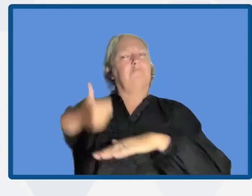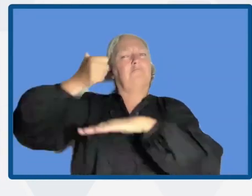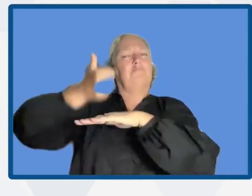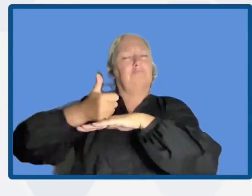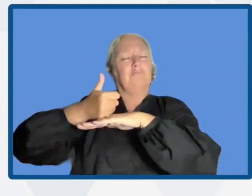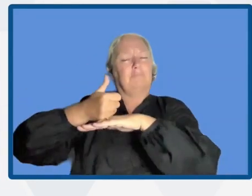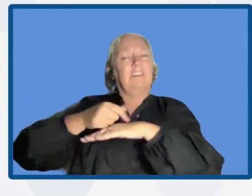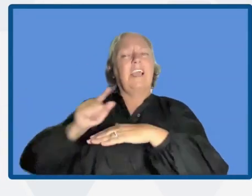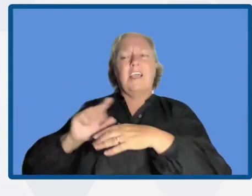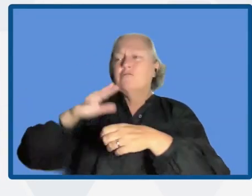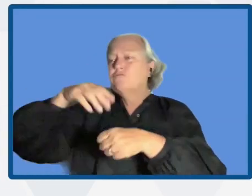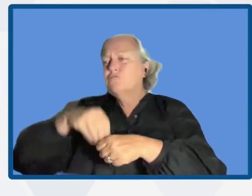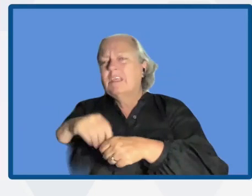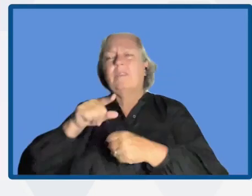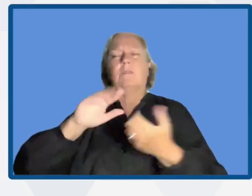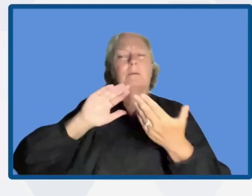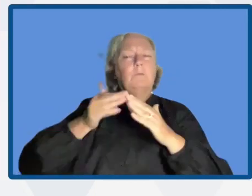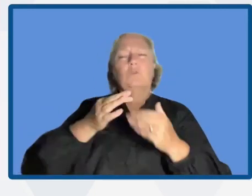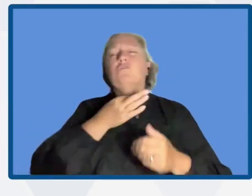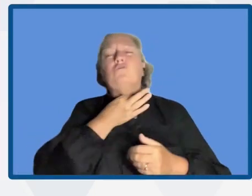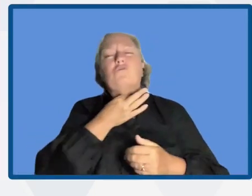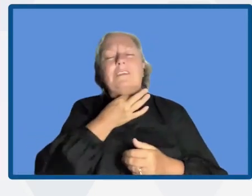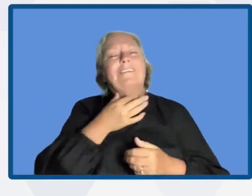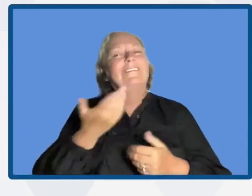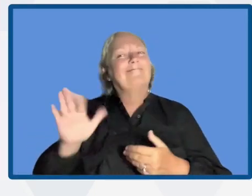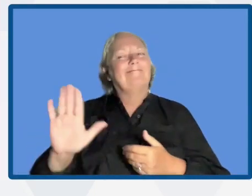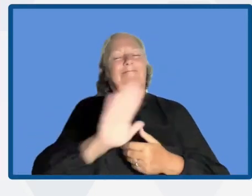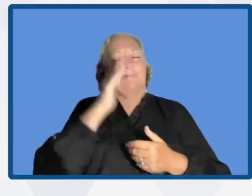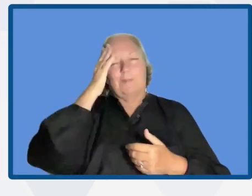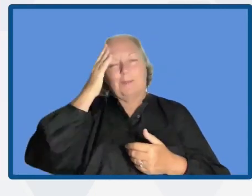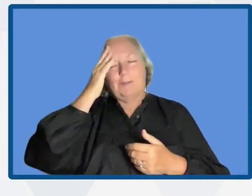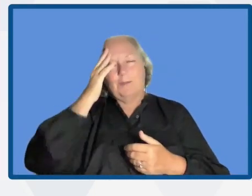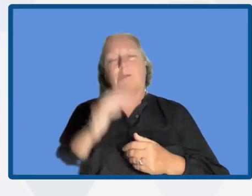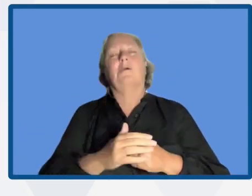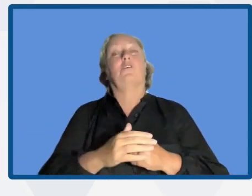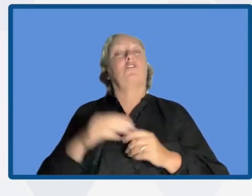community risks, and depending on how well organized the communities are,